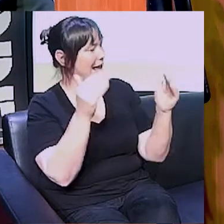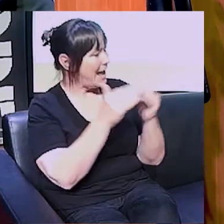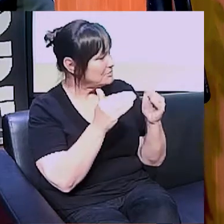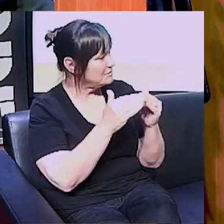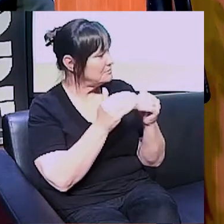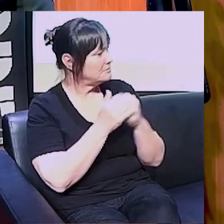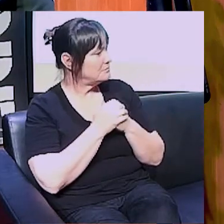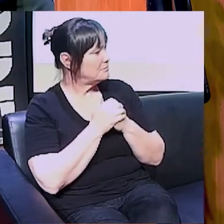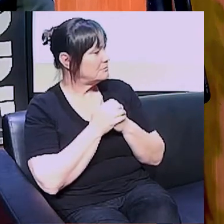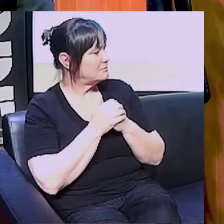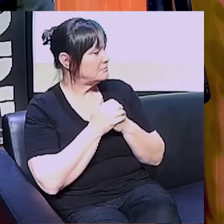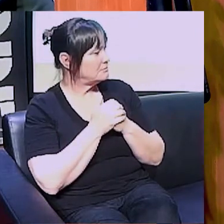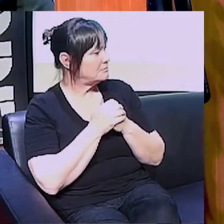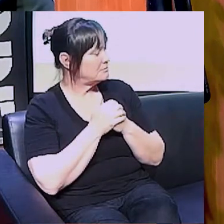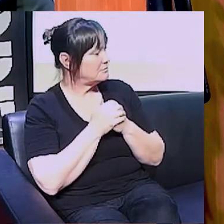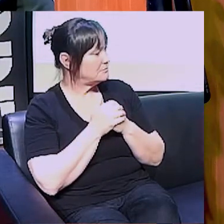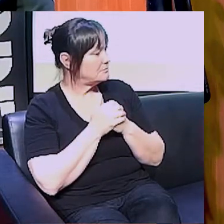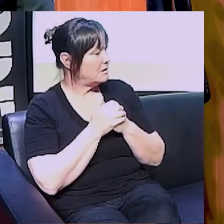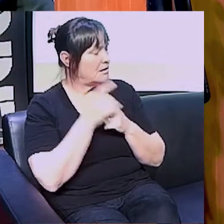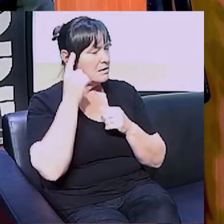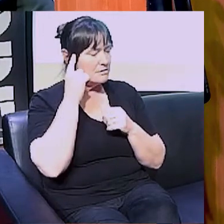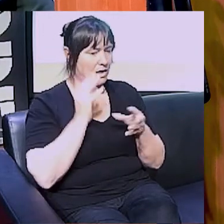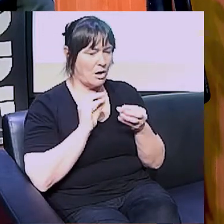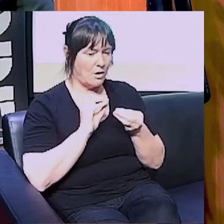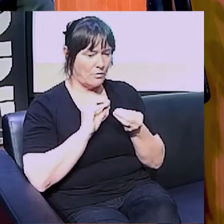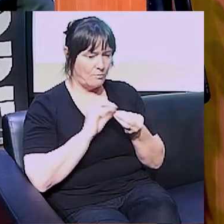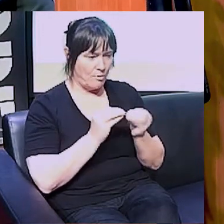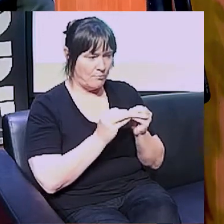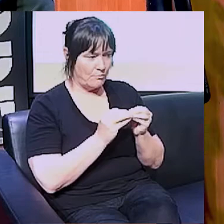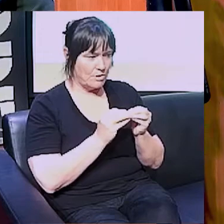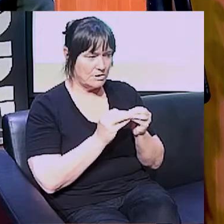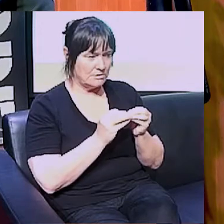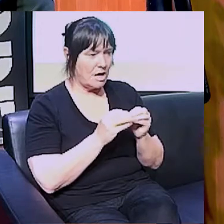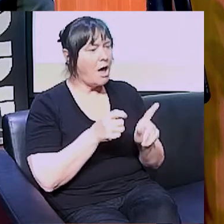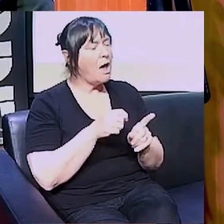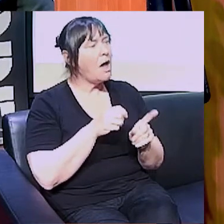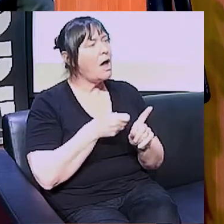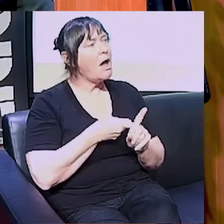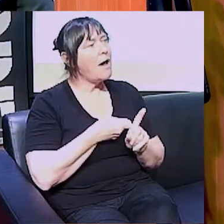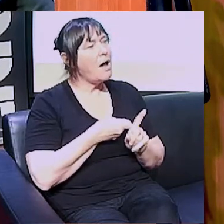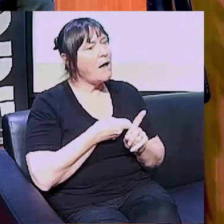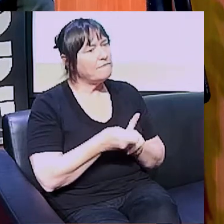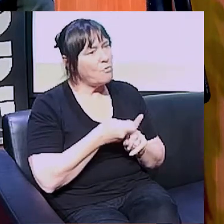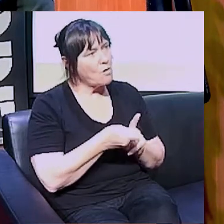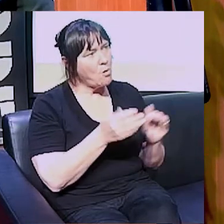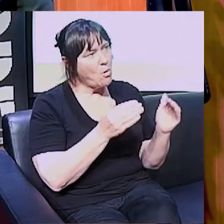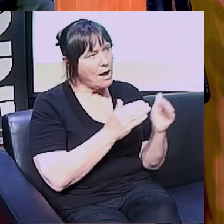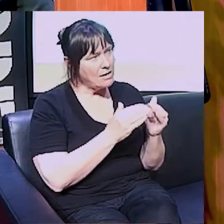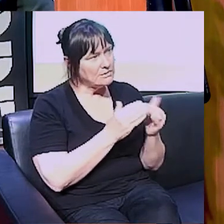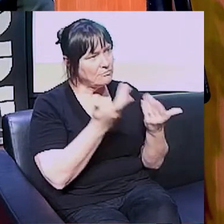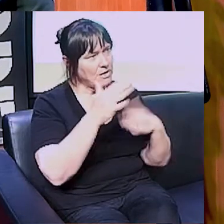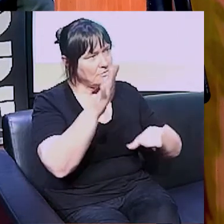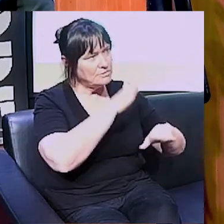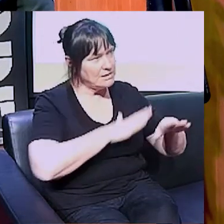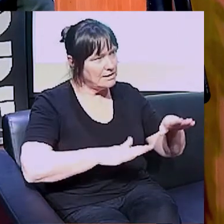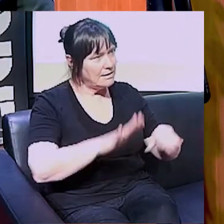I think that the problem is obviously emergency housing and affordable housing, which is across the whole nation. People have